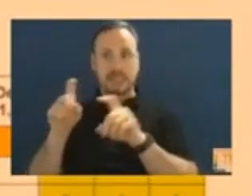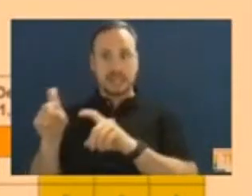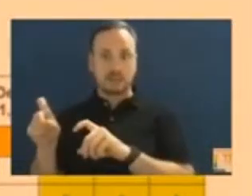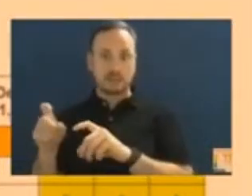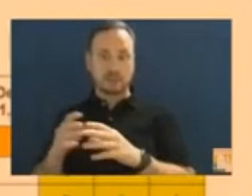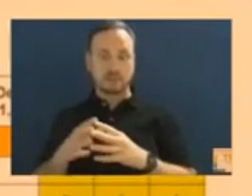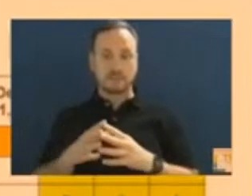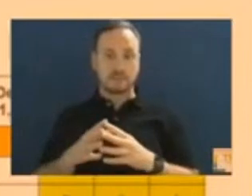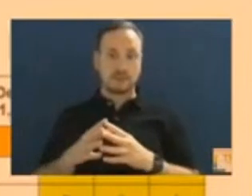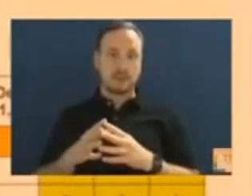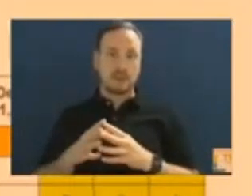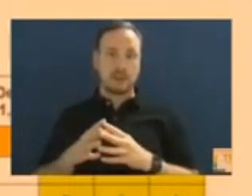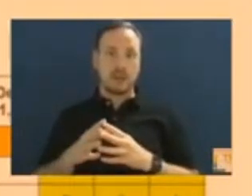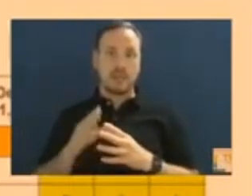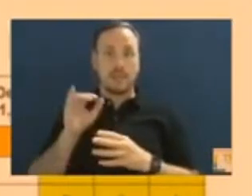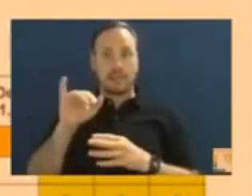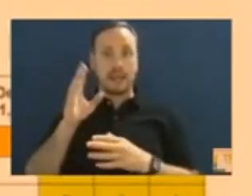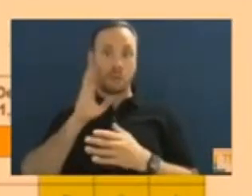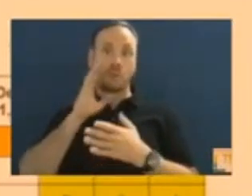the following week as well.